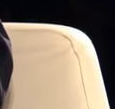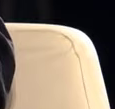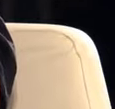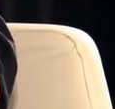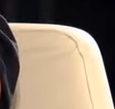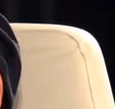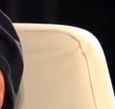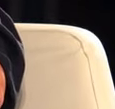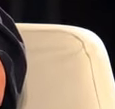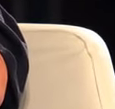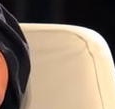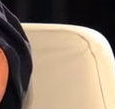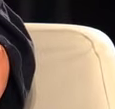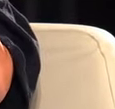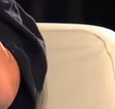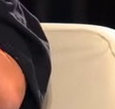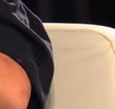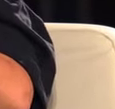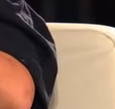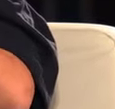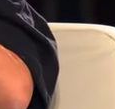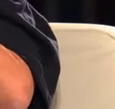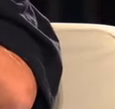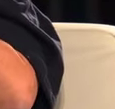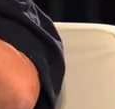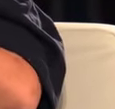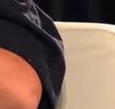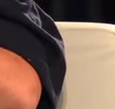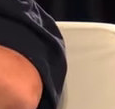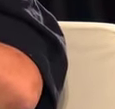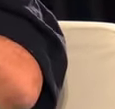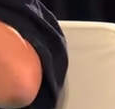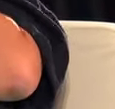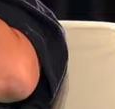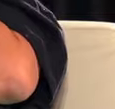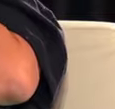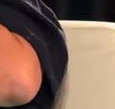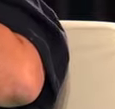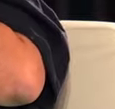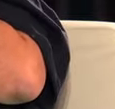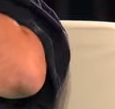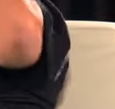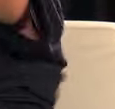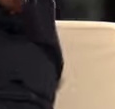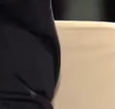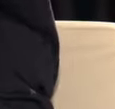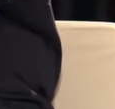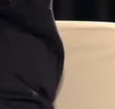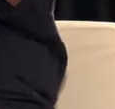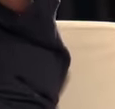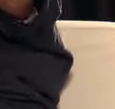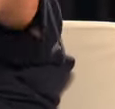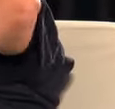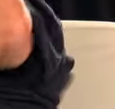Indigenous women's rights network in Fiji, 250,000 of them, who thought that they would be working with a bunch of